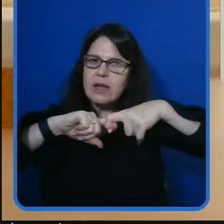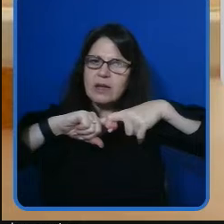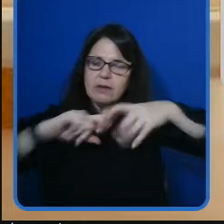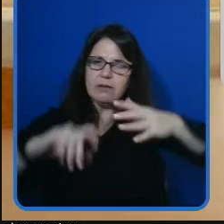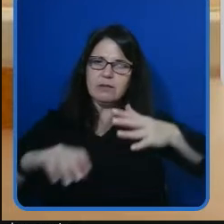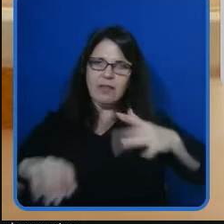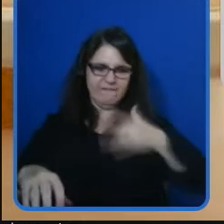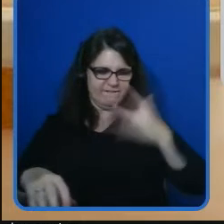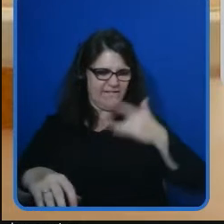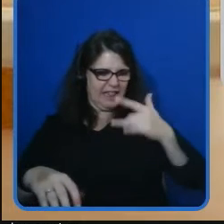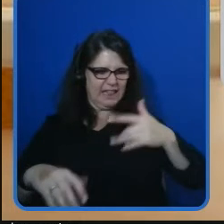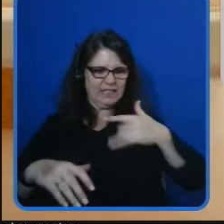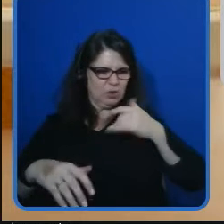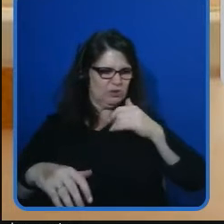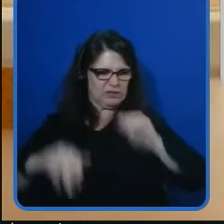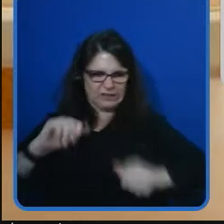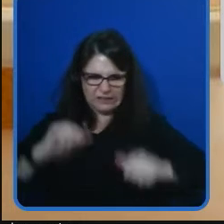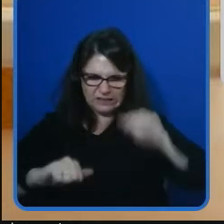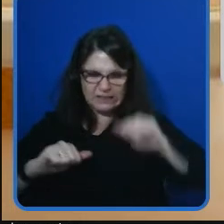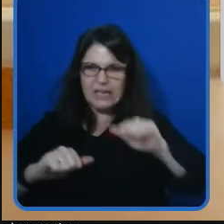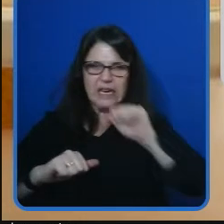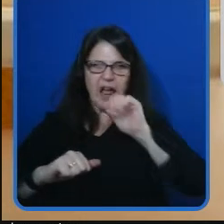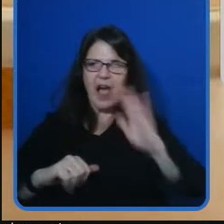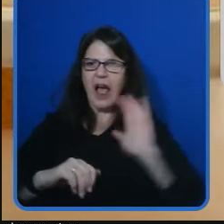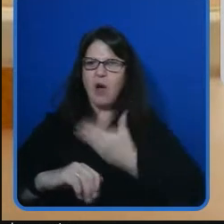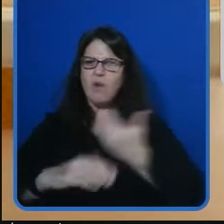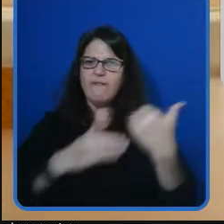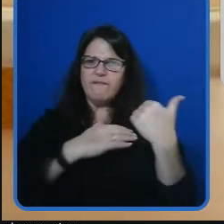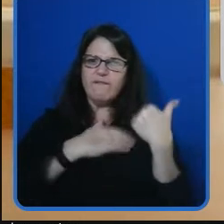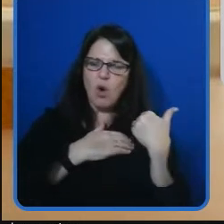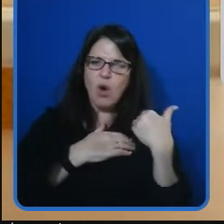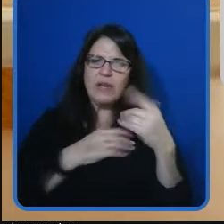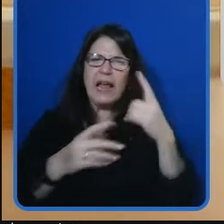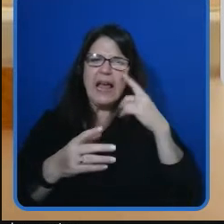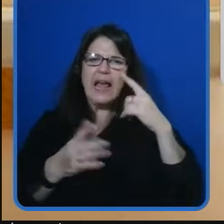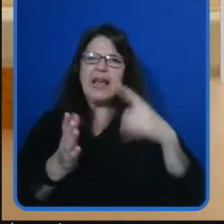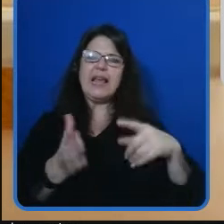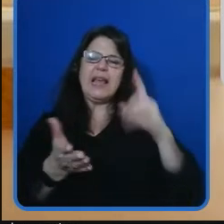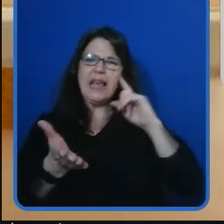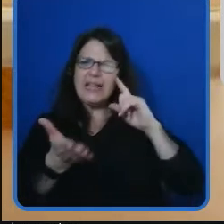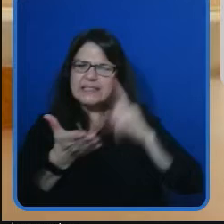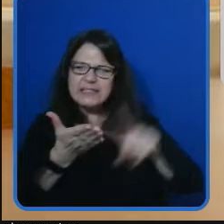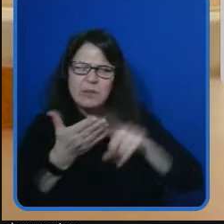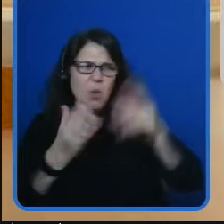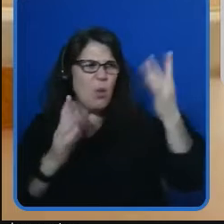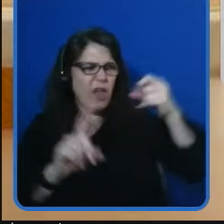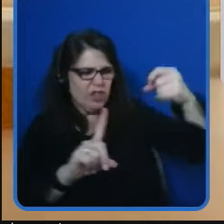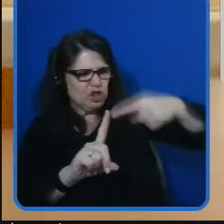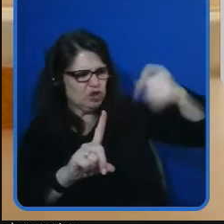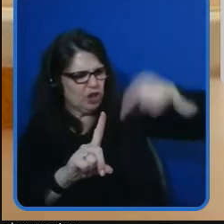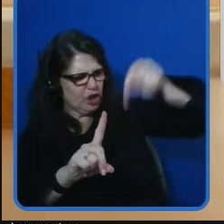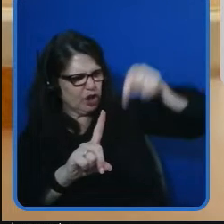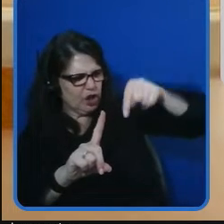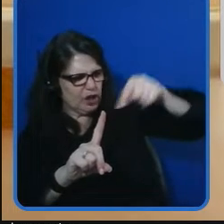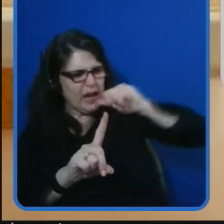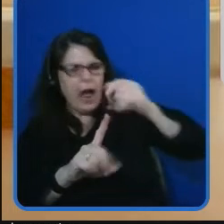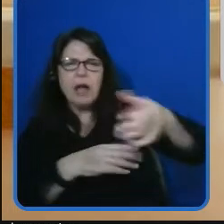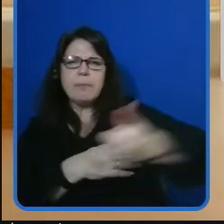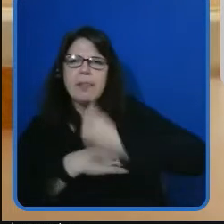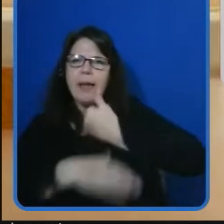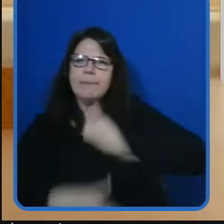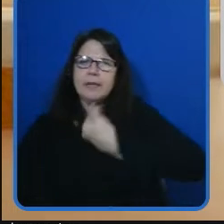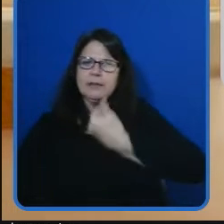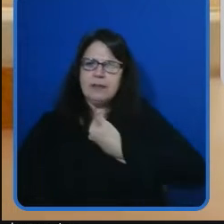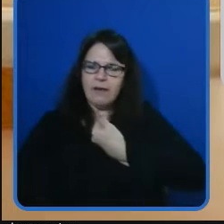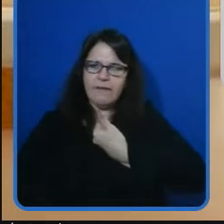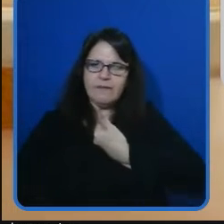fault. Examine what triggers your imposter syndrome before blaming yourself. For those watching who have the power and